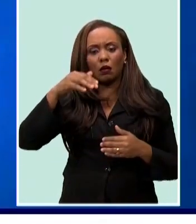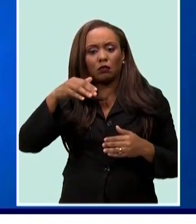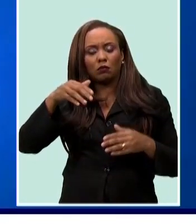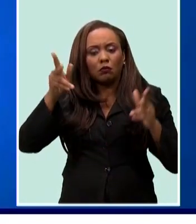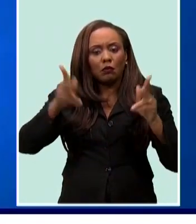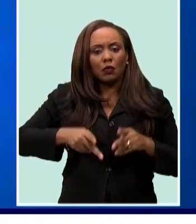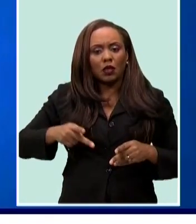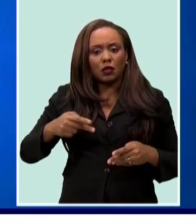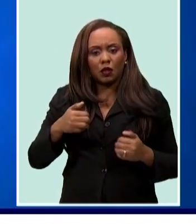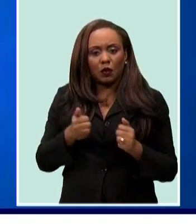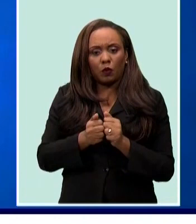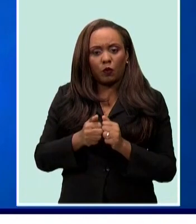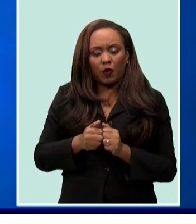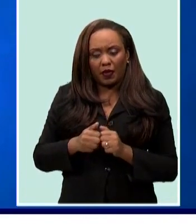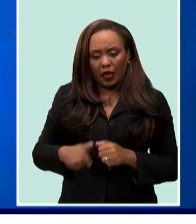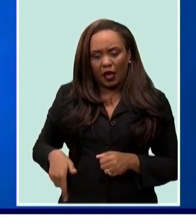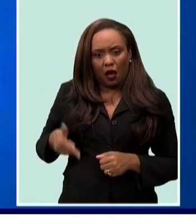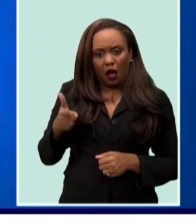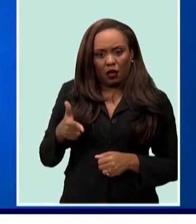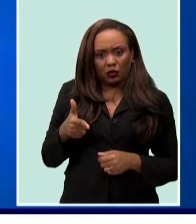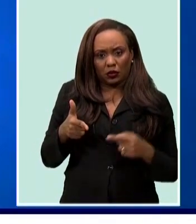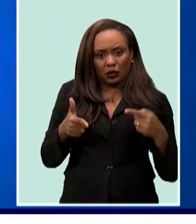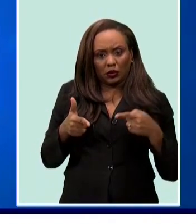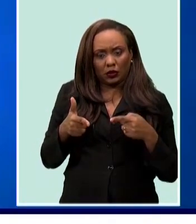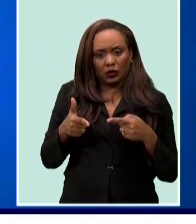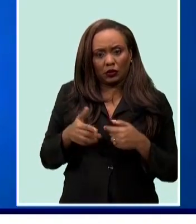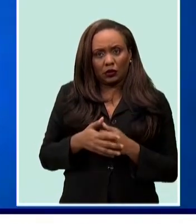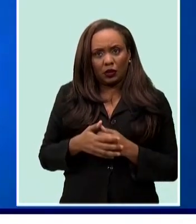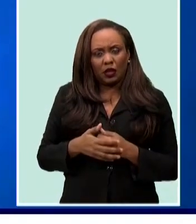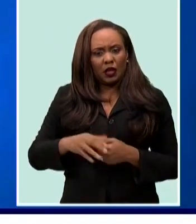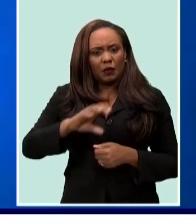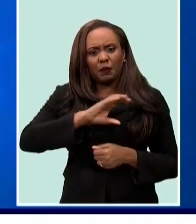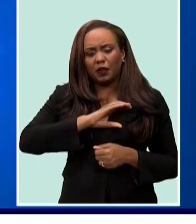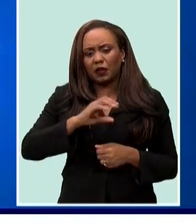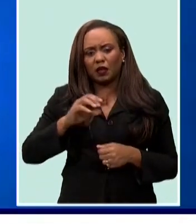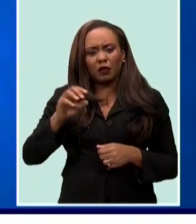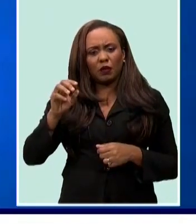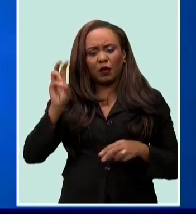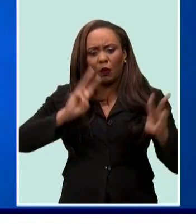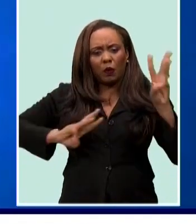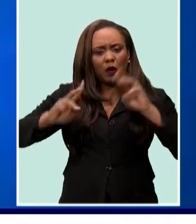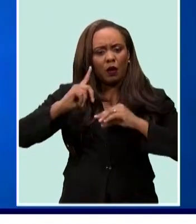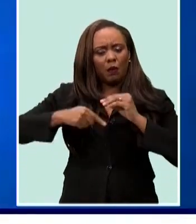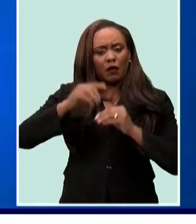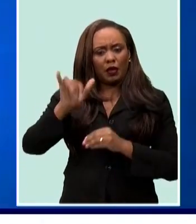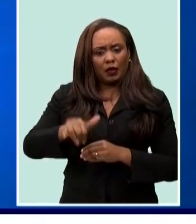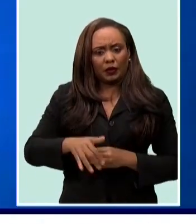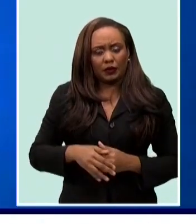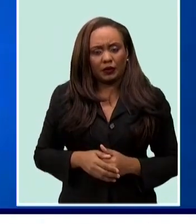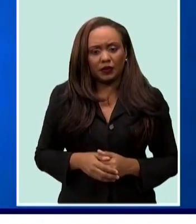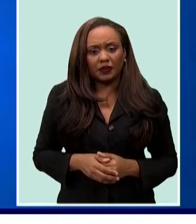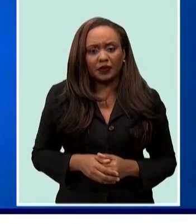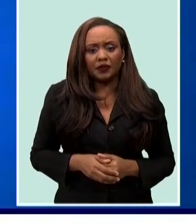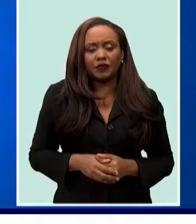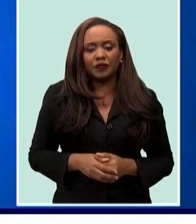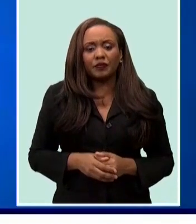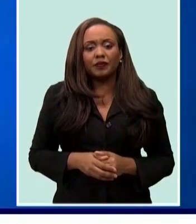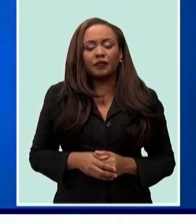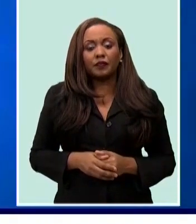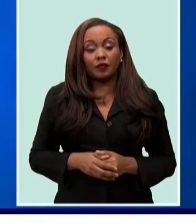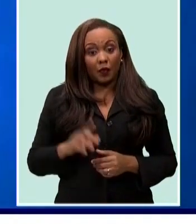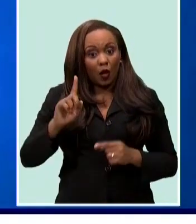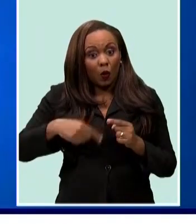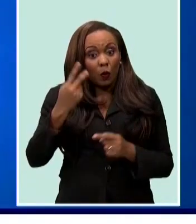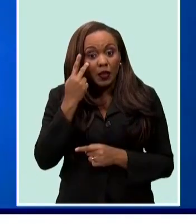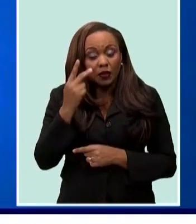weapons. This trend is one that troubles law enforcement officials here in Barbados. Guns of that